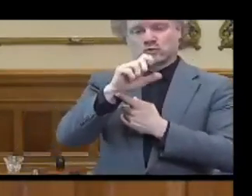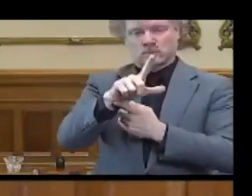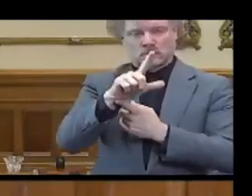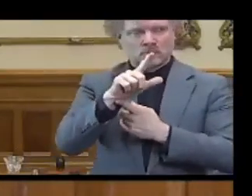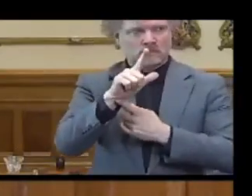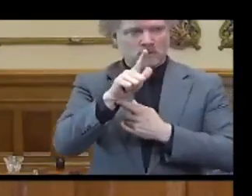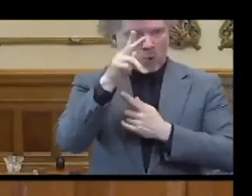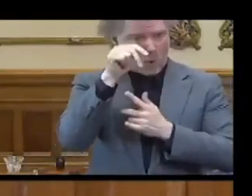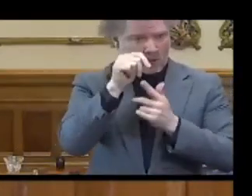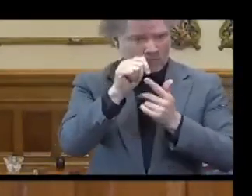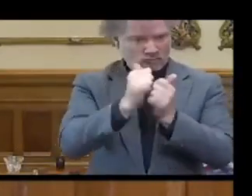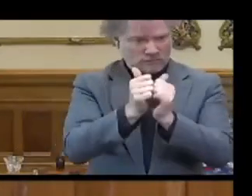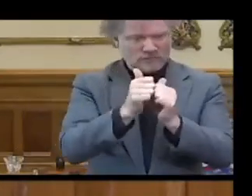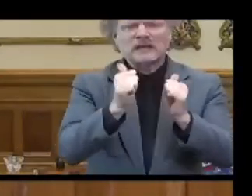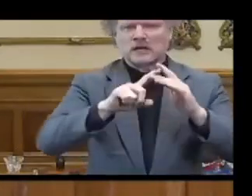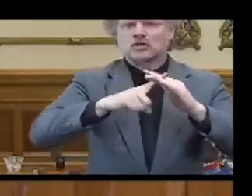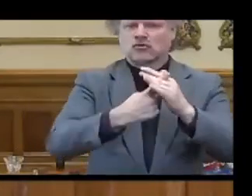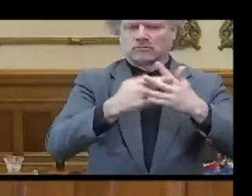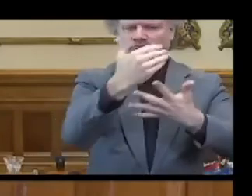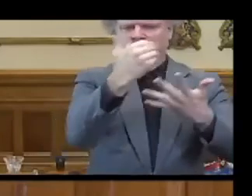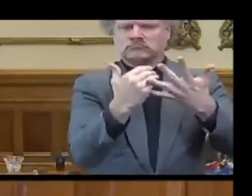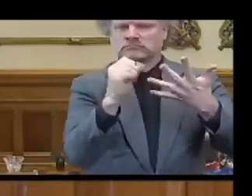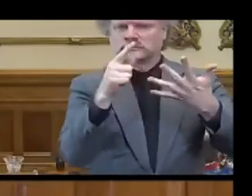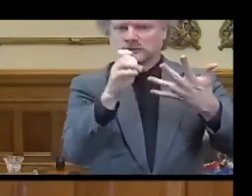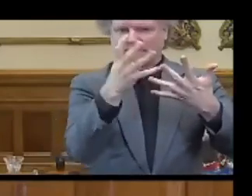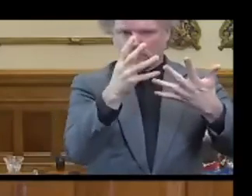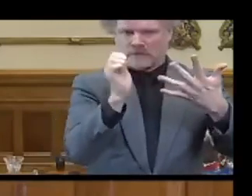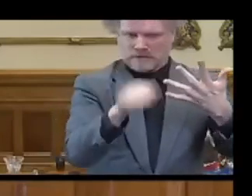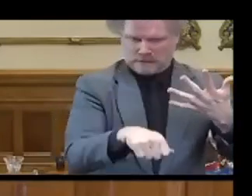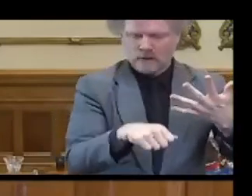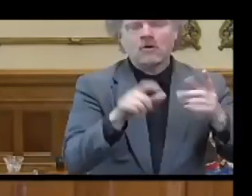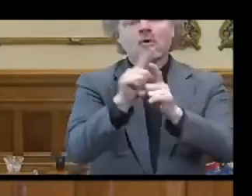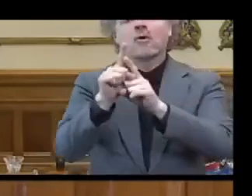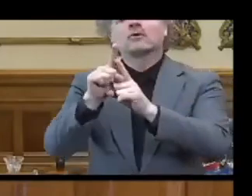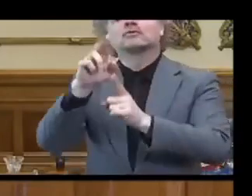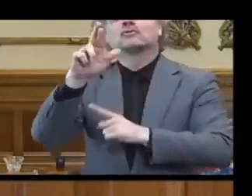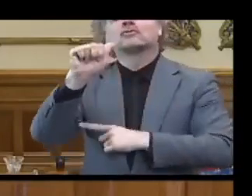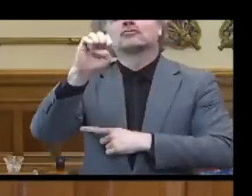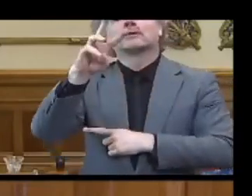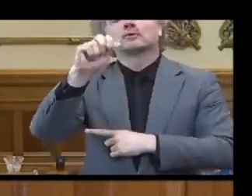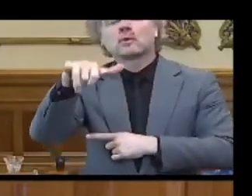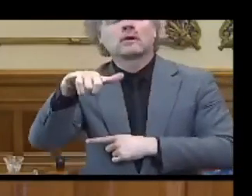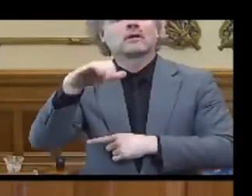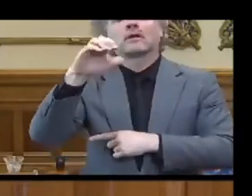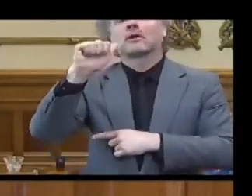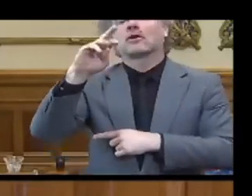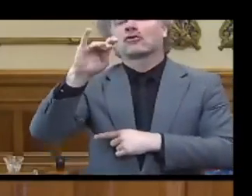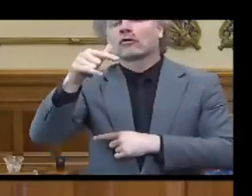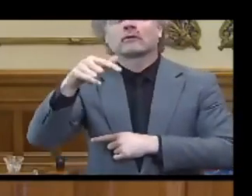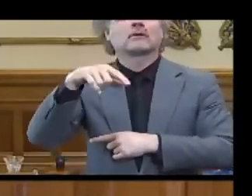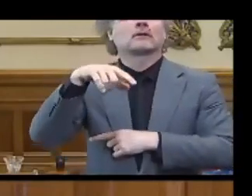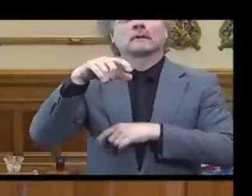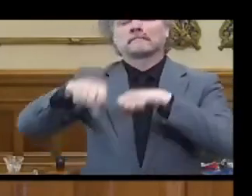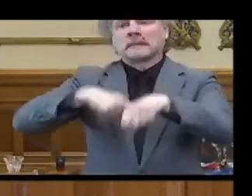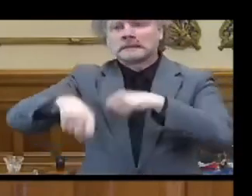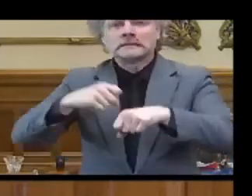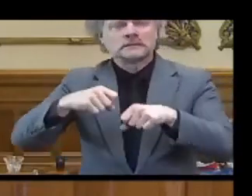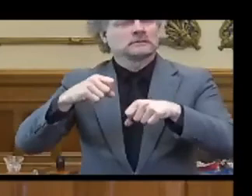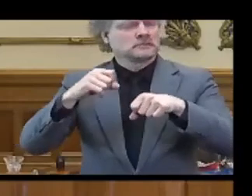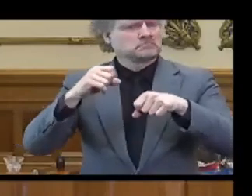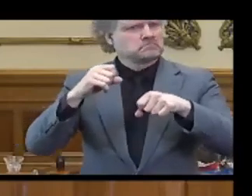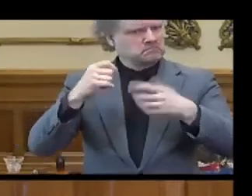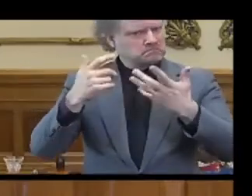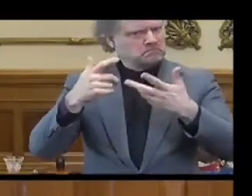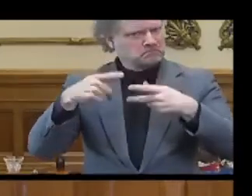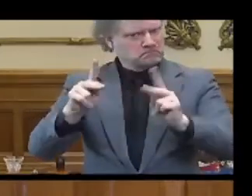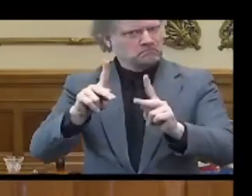horse racing can begin in stage 4, and as well, raceways, karting, bicycling events are also